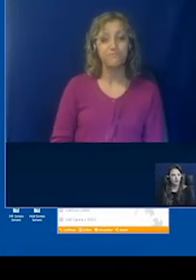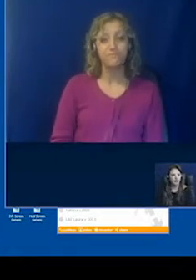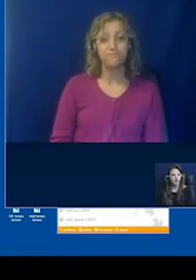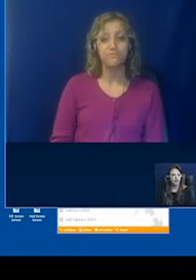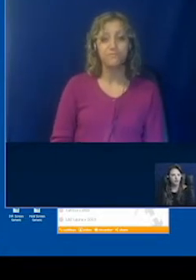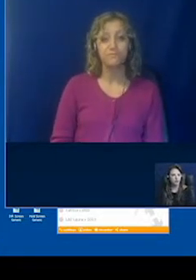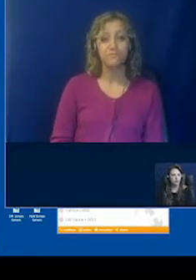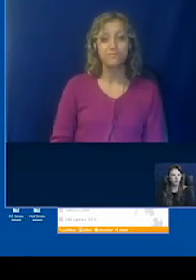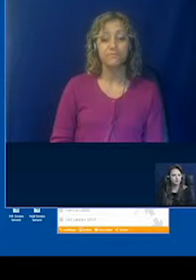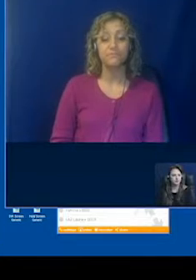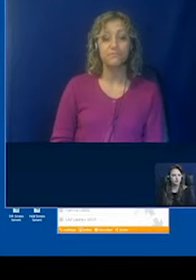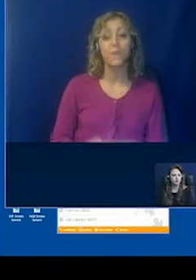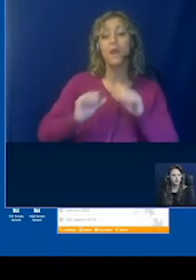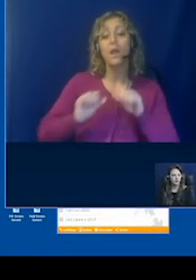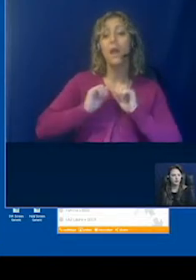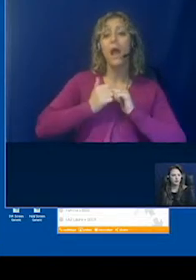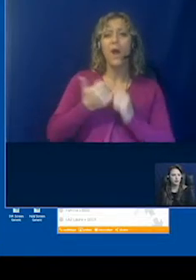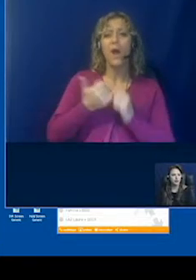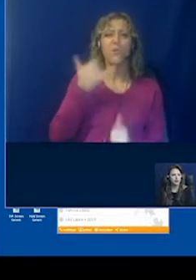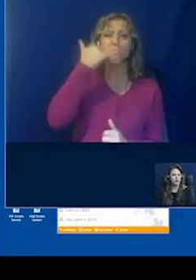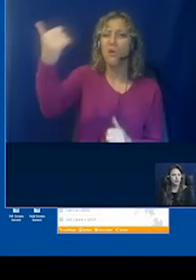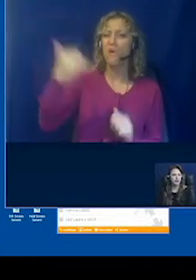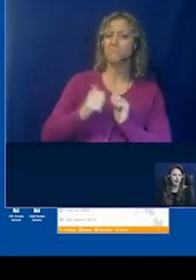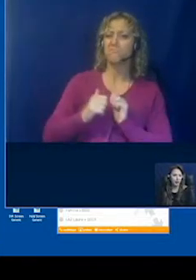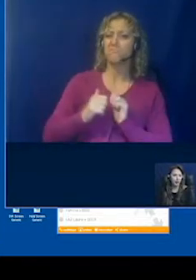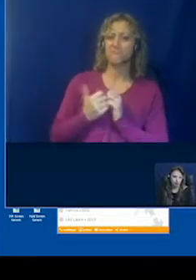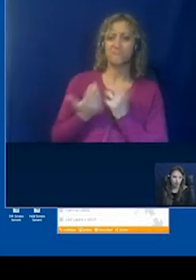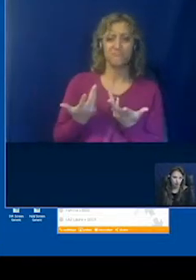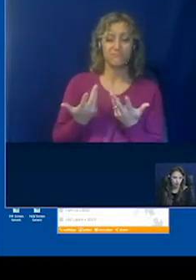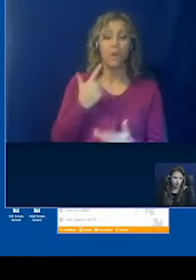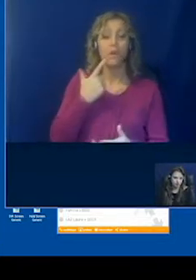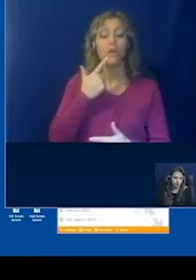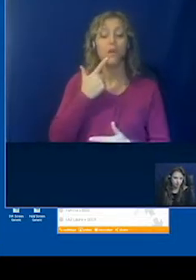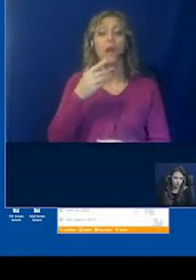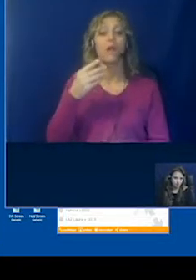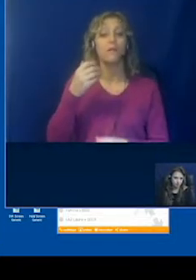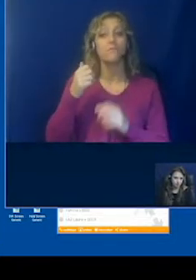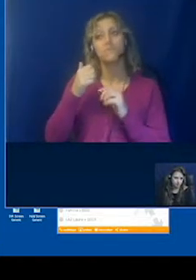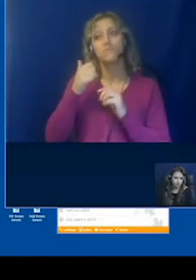Alright, how to place a call. Processing an outbound call.